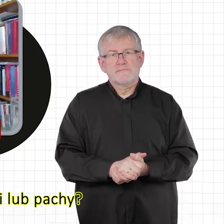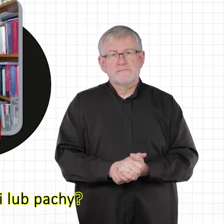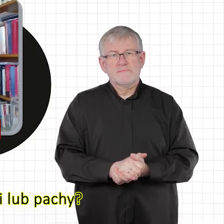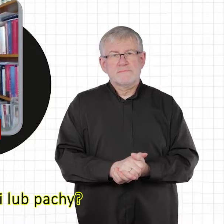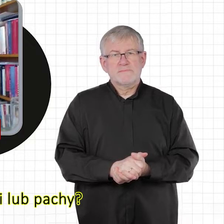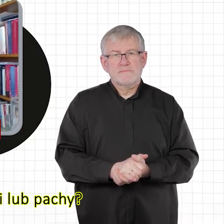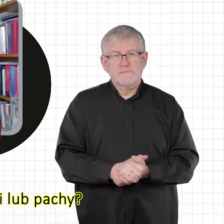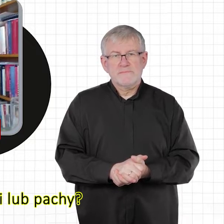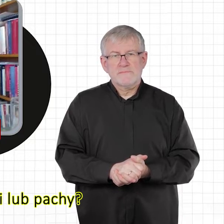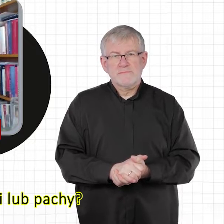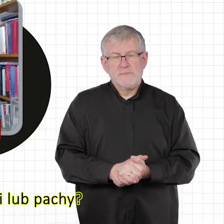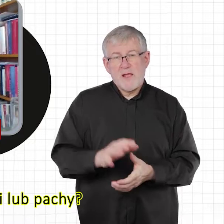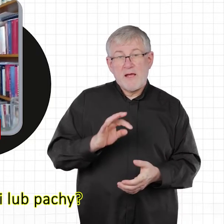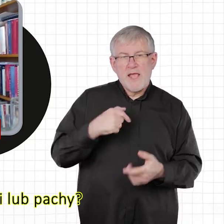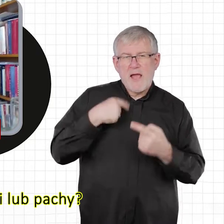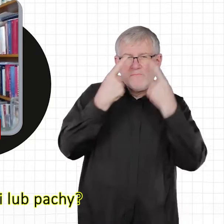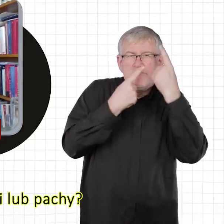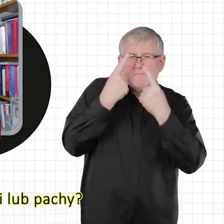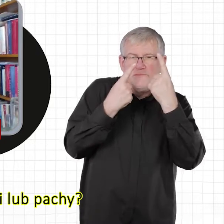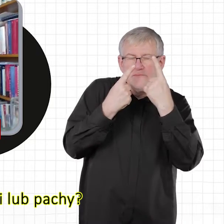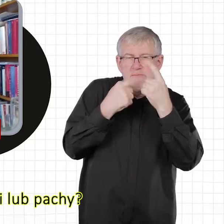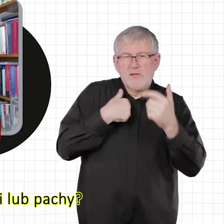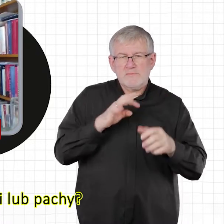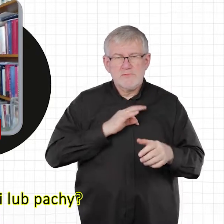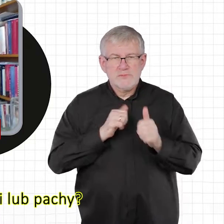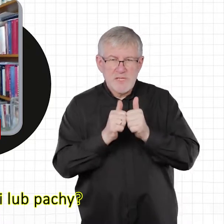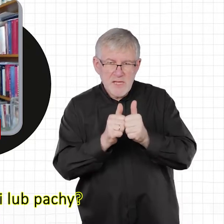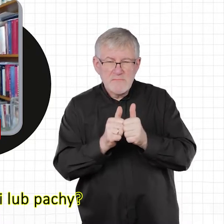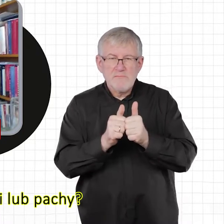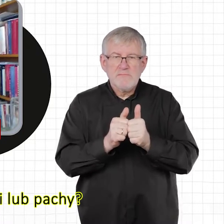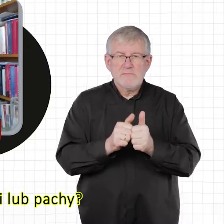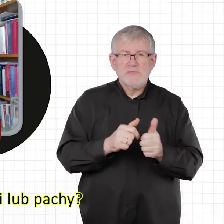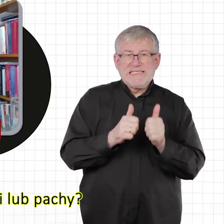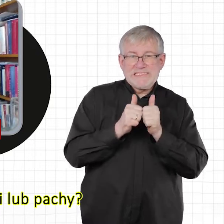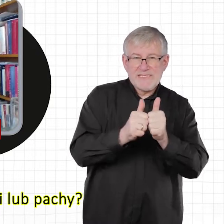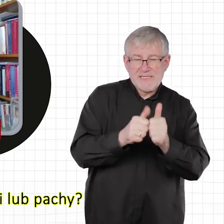hairy legs, or can they have hair under their armpits?